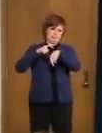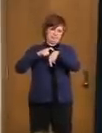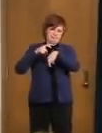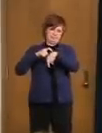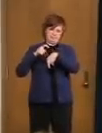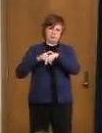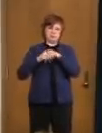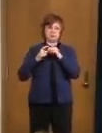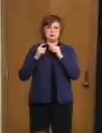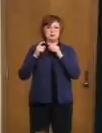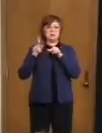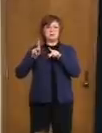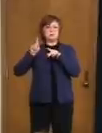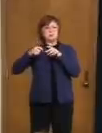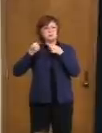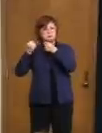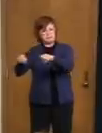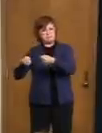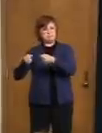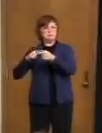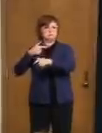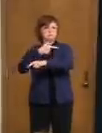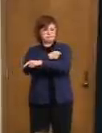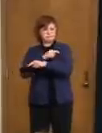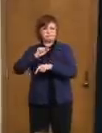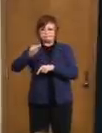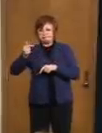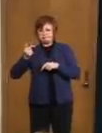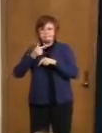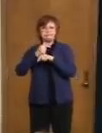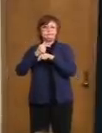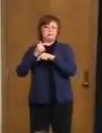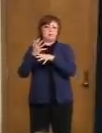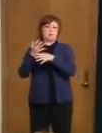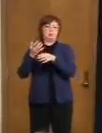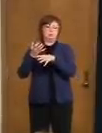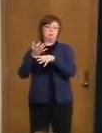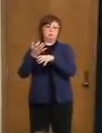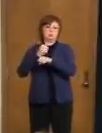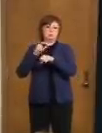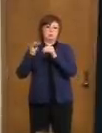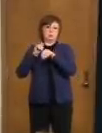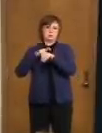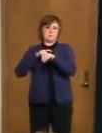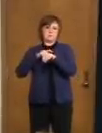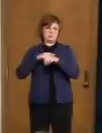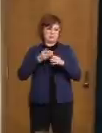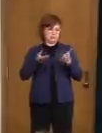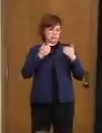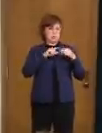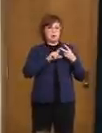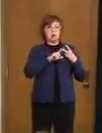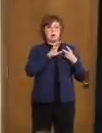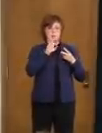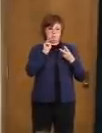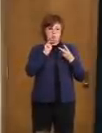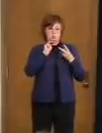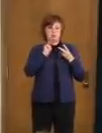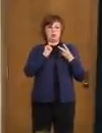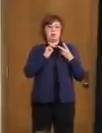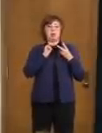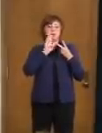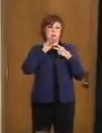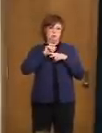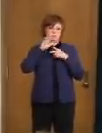populated areas. We're going to continue to send some of our Moderna vaccines to the far north, but our next shipment of 5,400